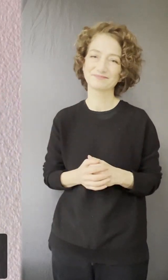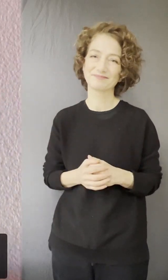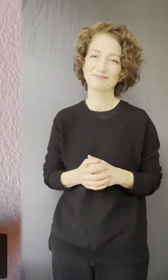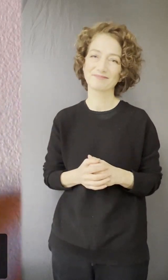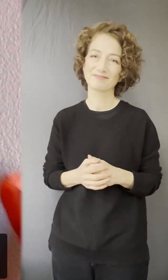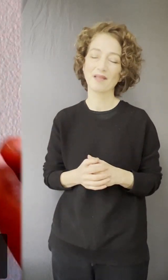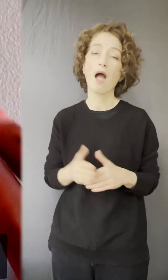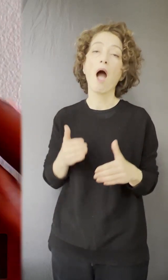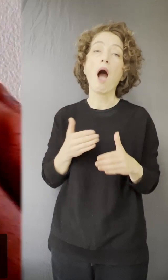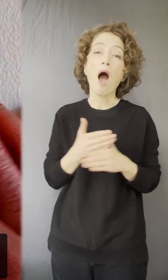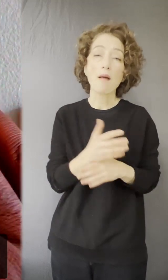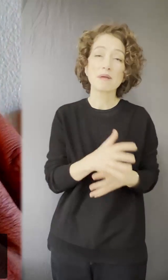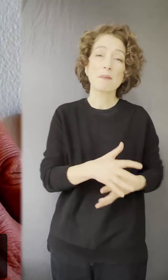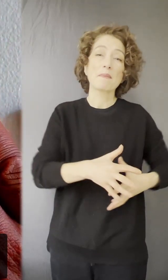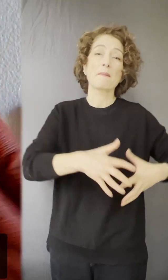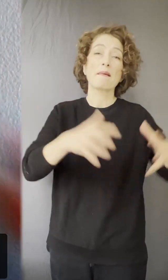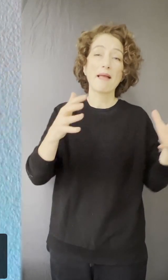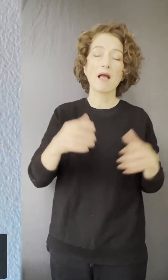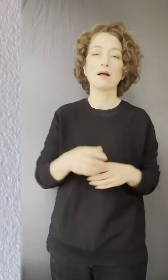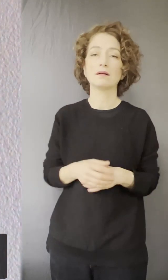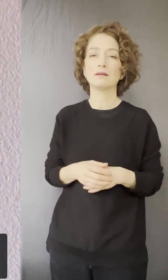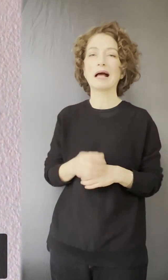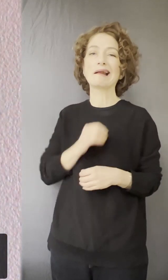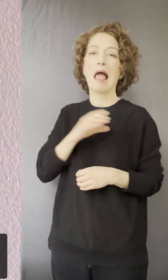The actual issues are